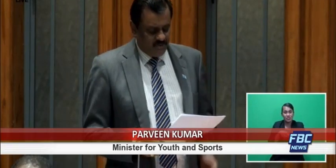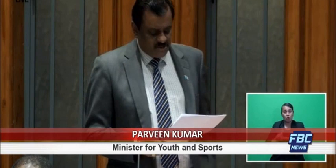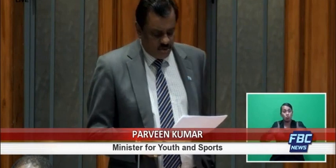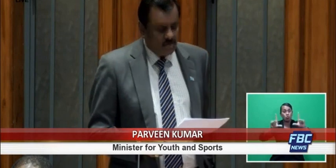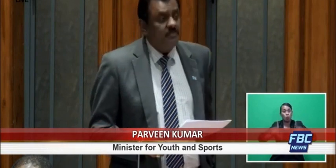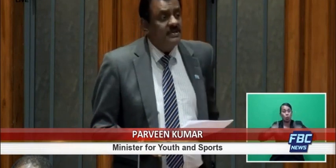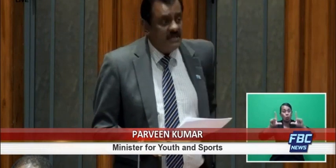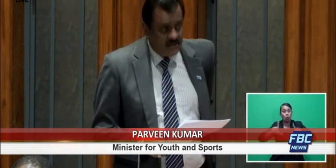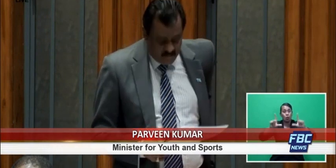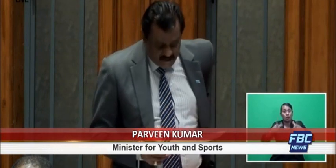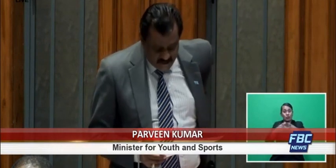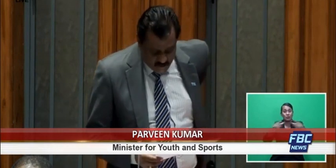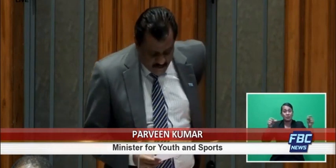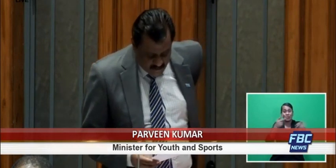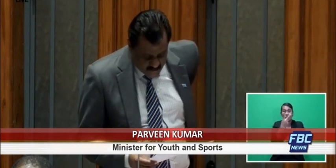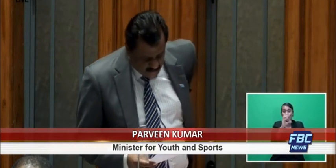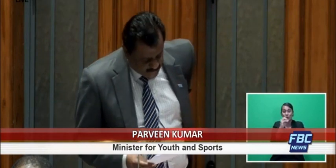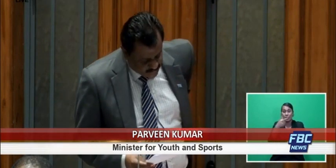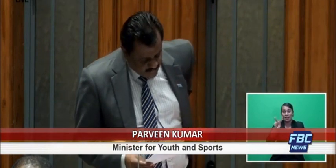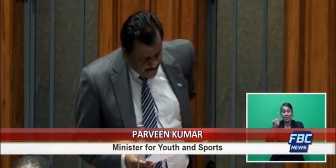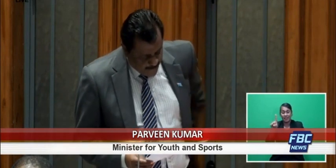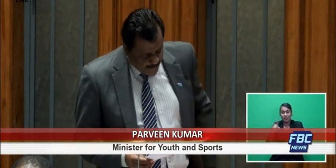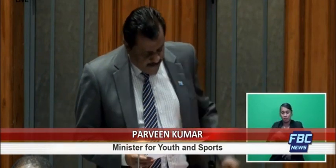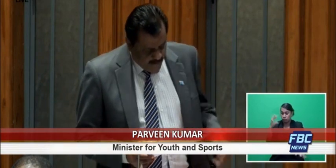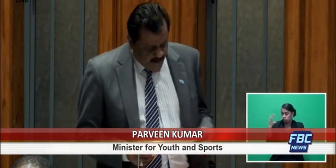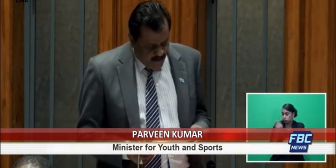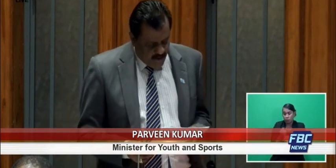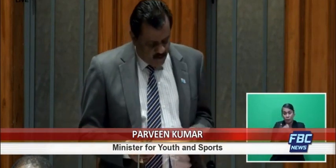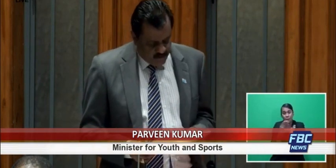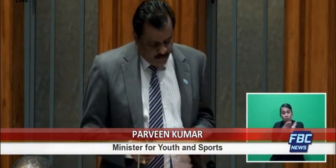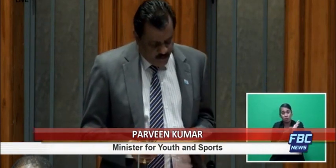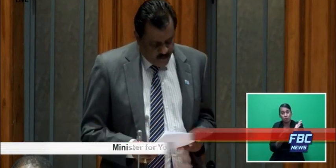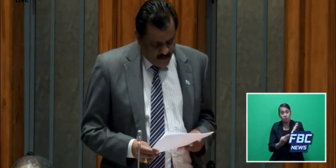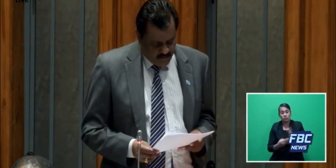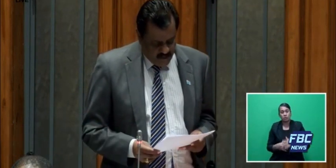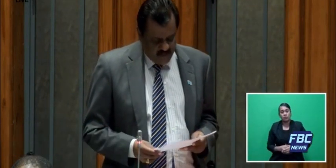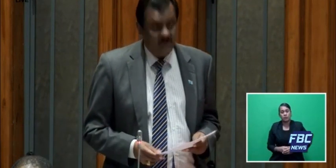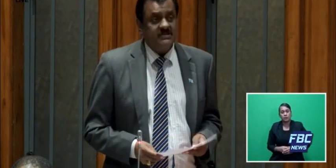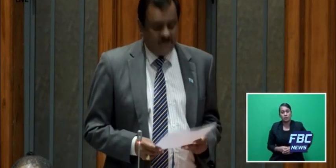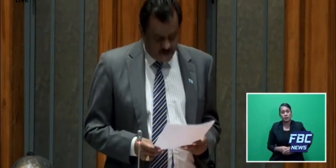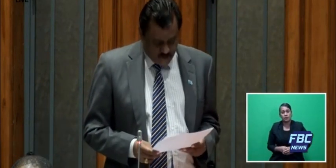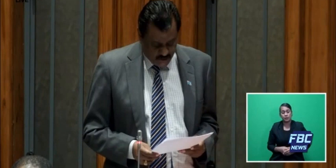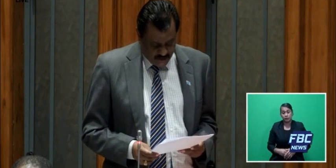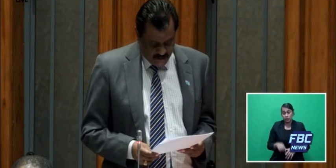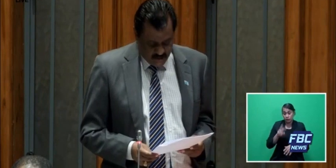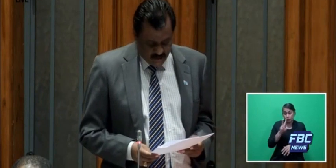And from this total budget, Mr. Speaker said, around 3.1